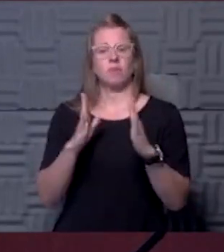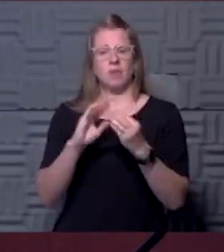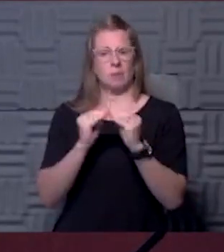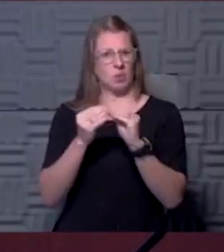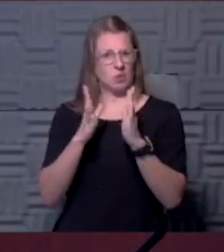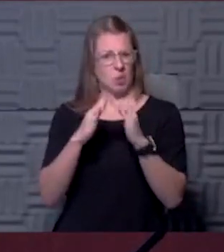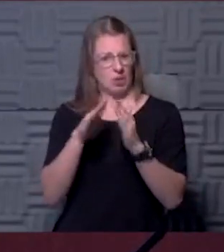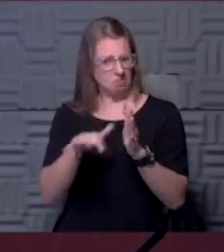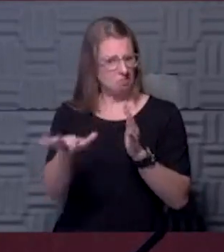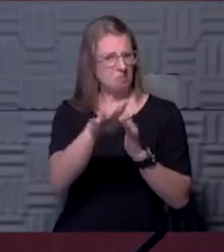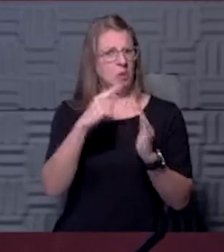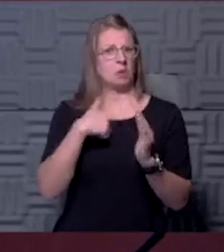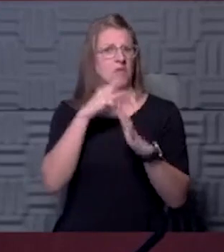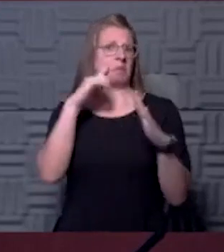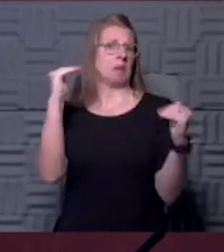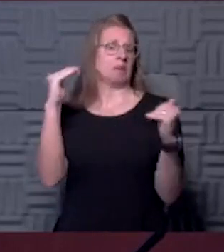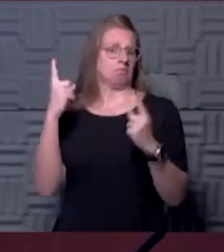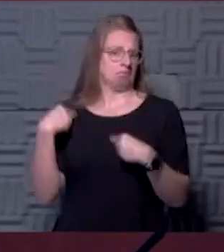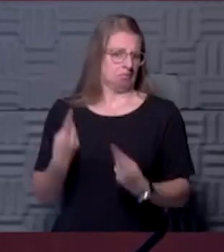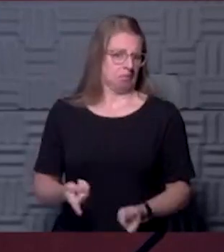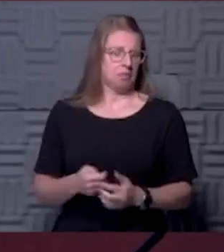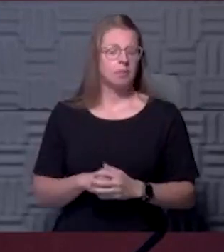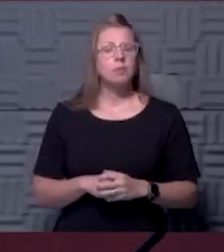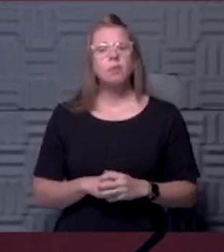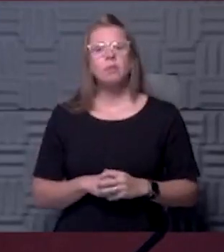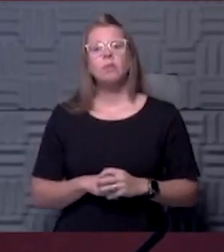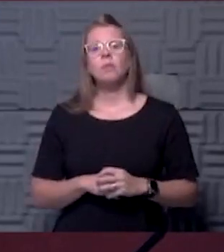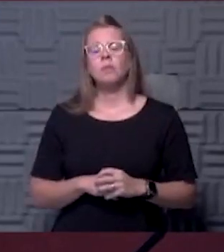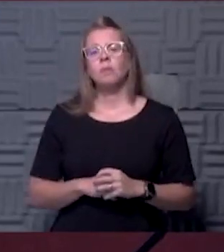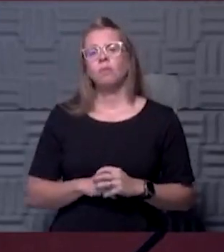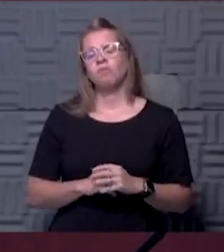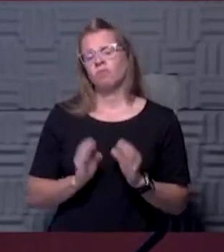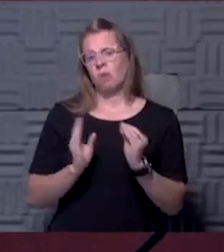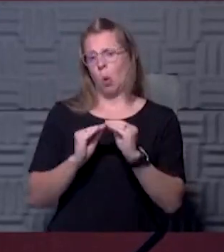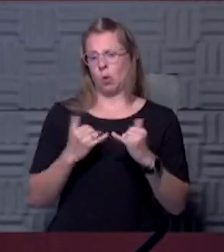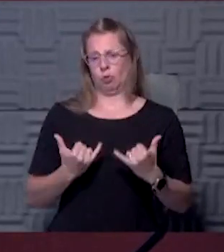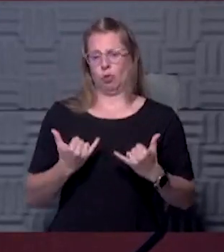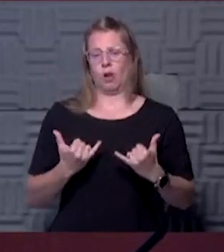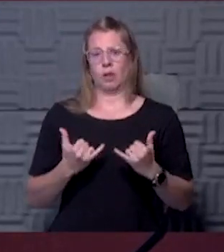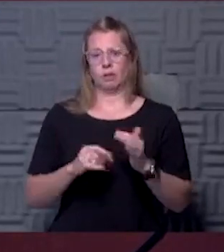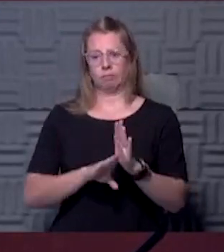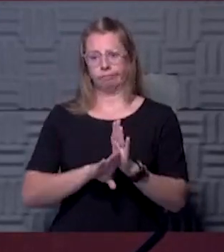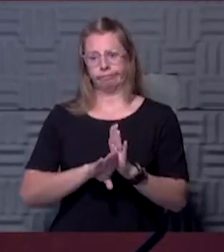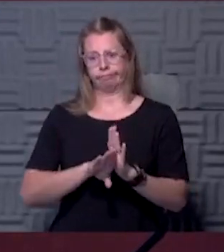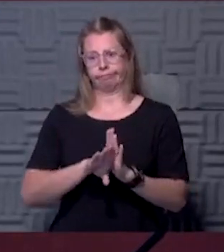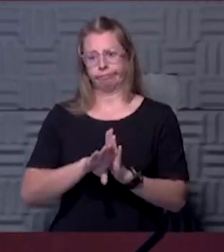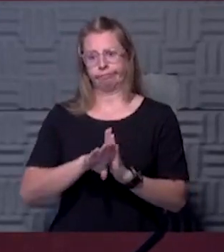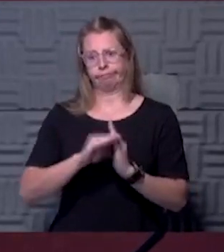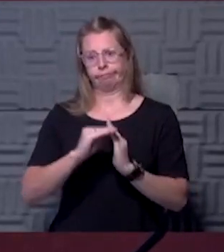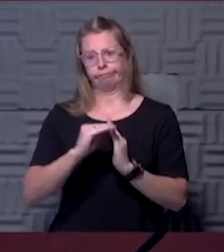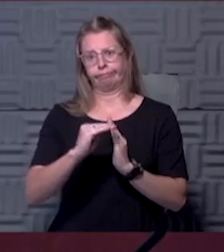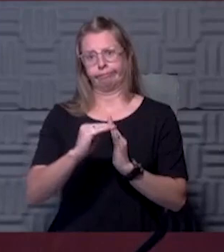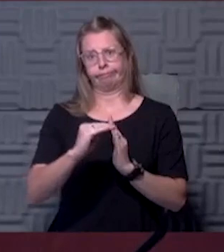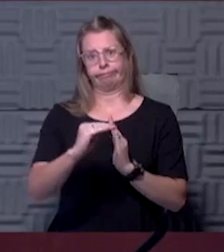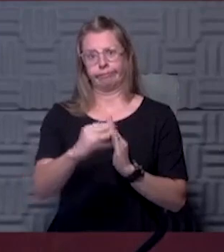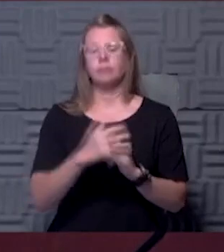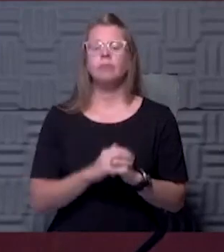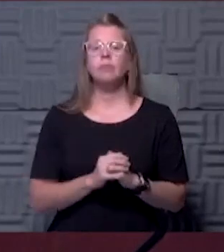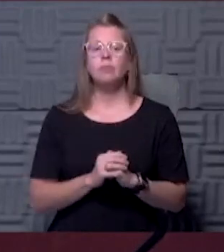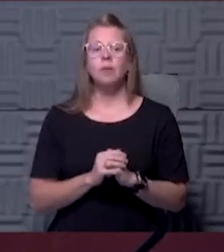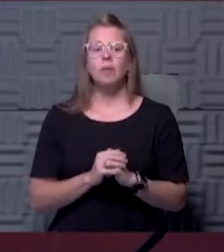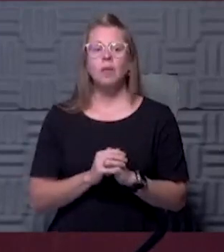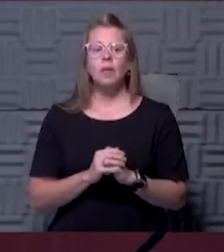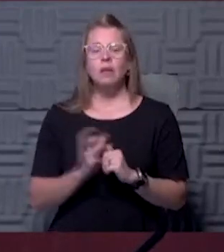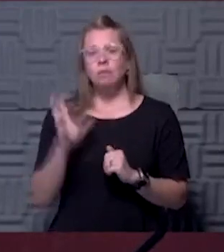what we've expected. So, more of this current plateau type of thing. I suppose